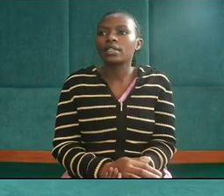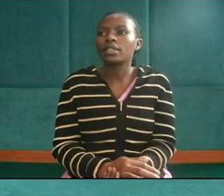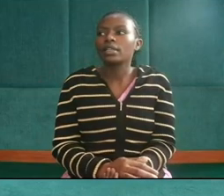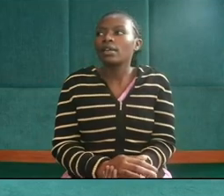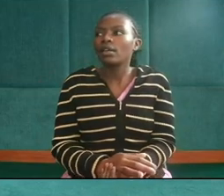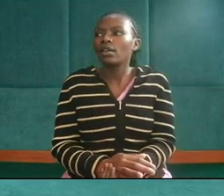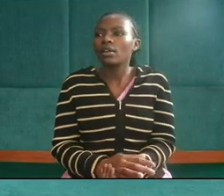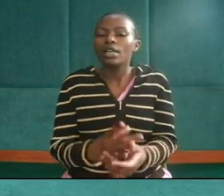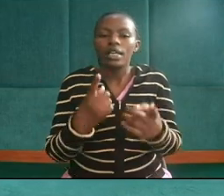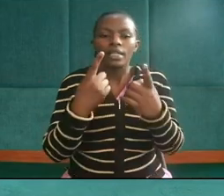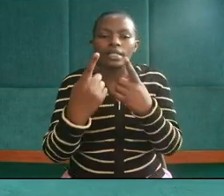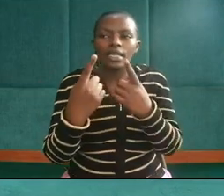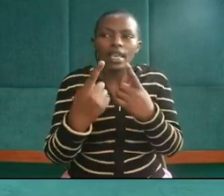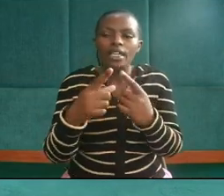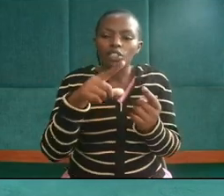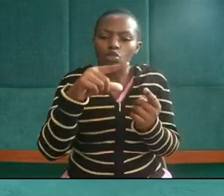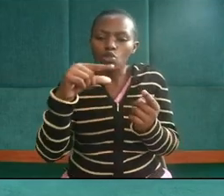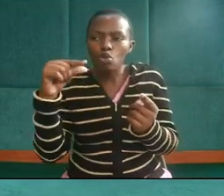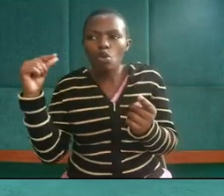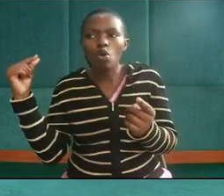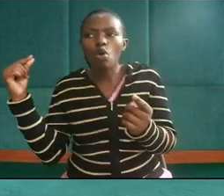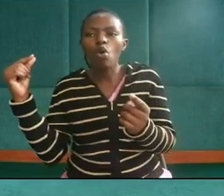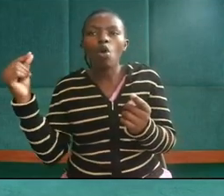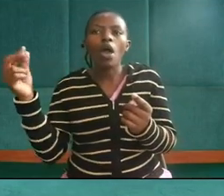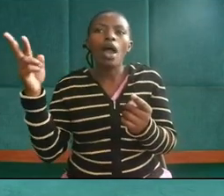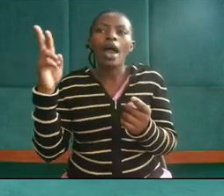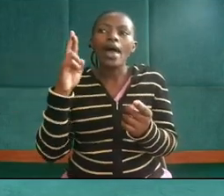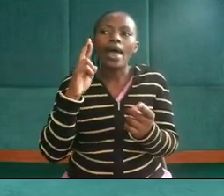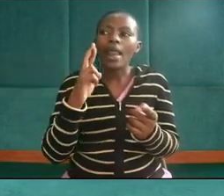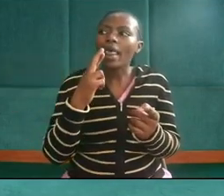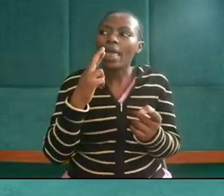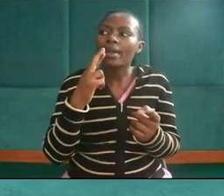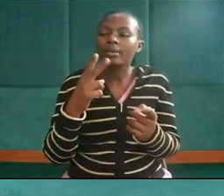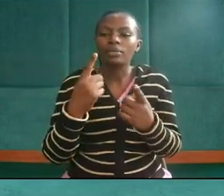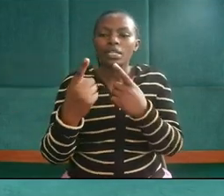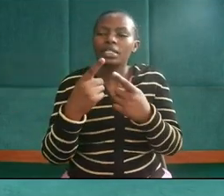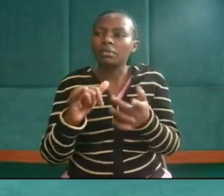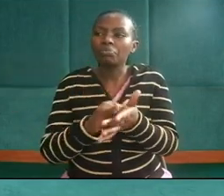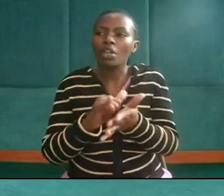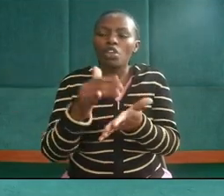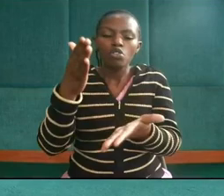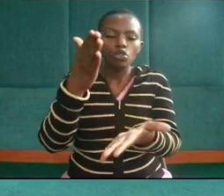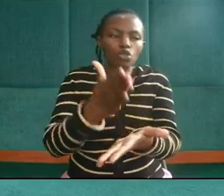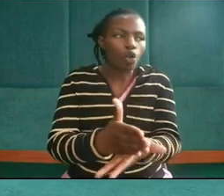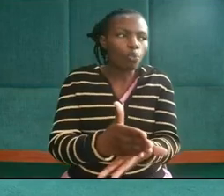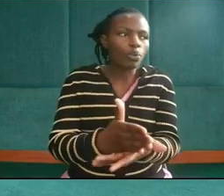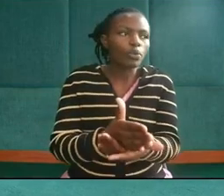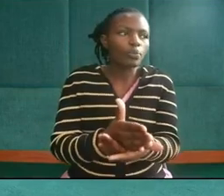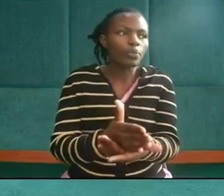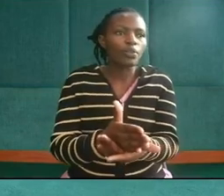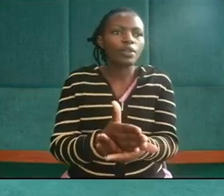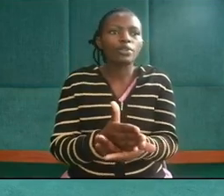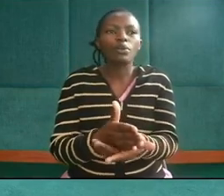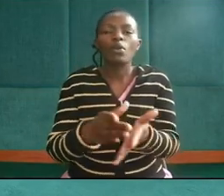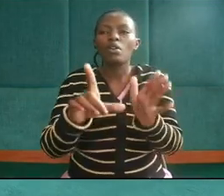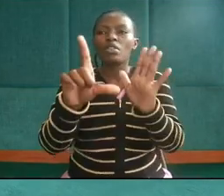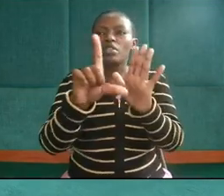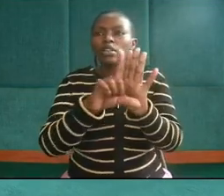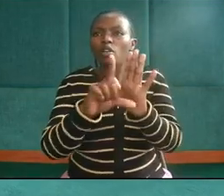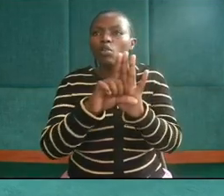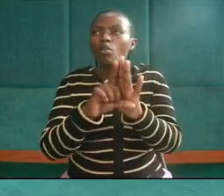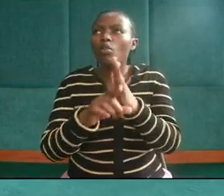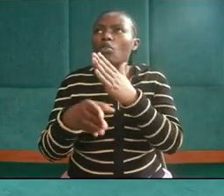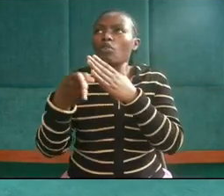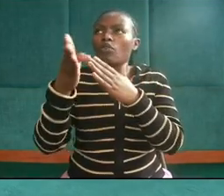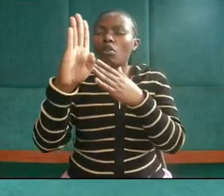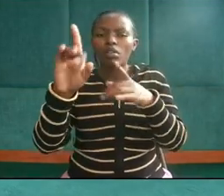Green says go, and red says stop. So the law of God is like